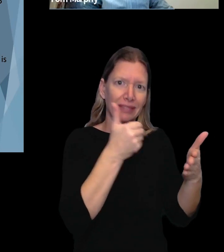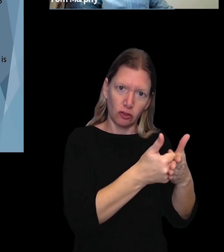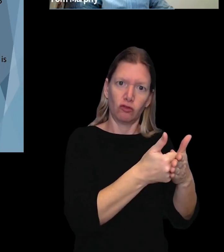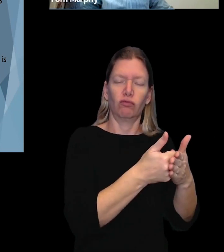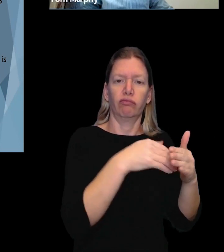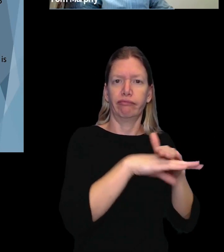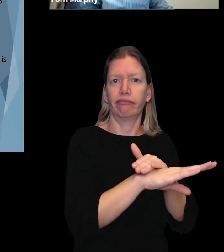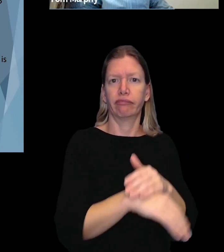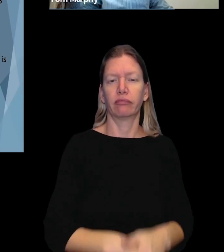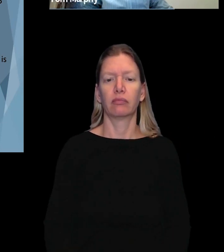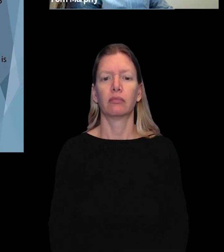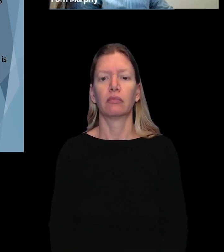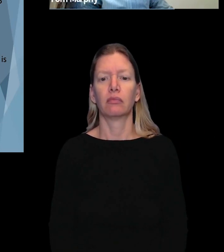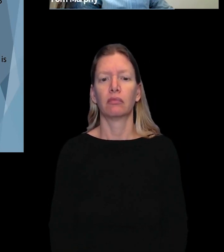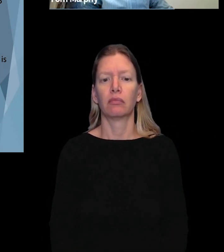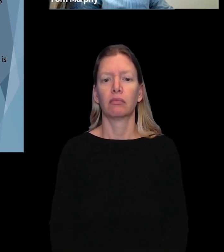polling place entrance.